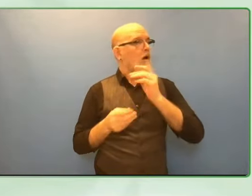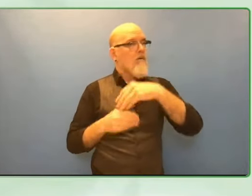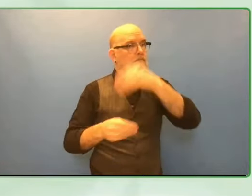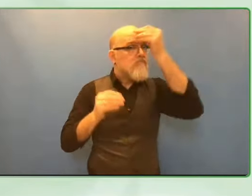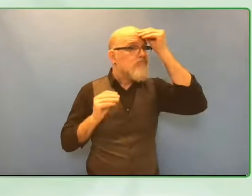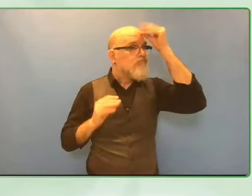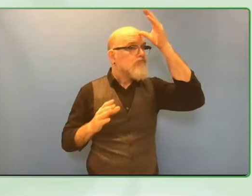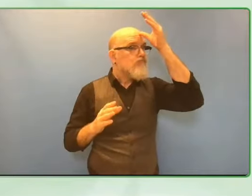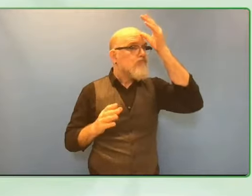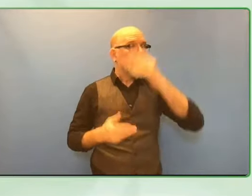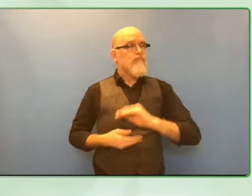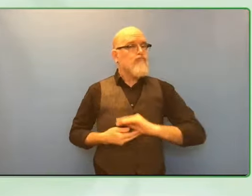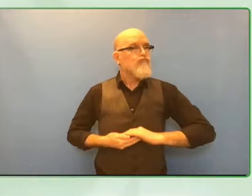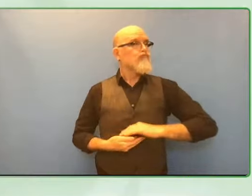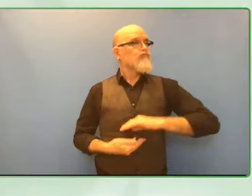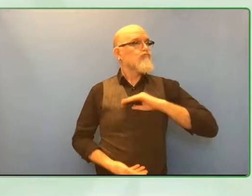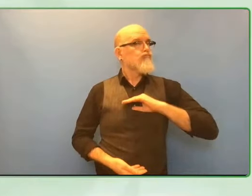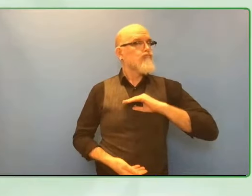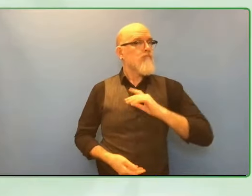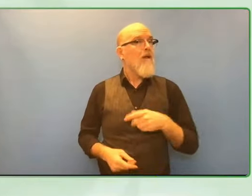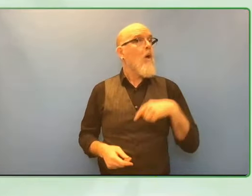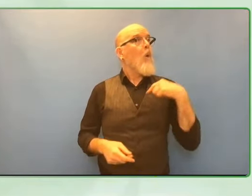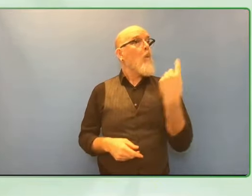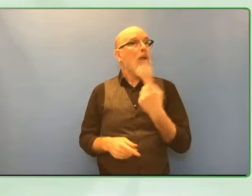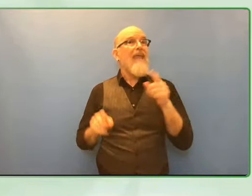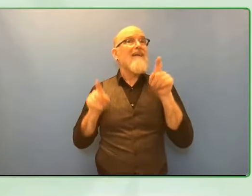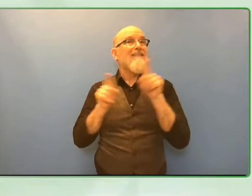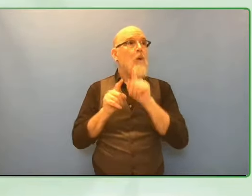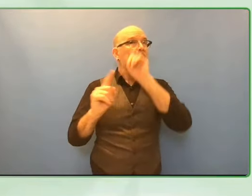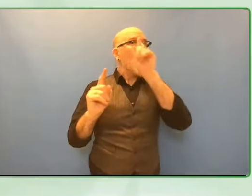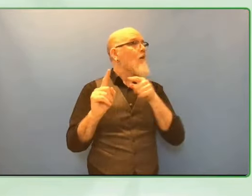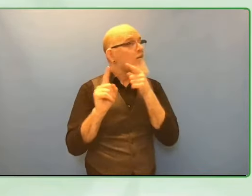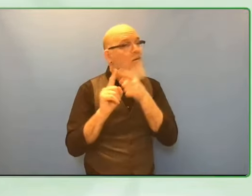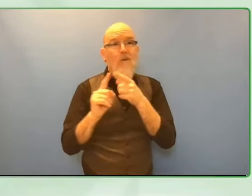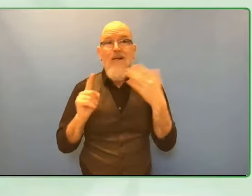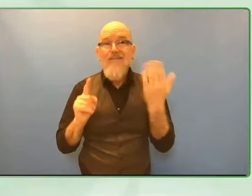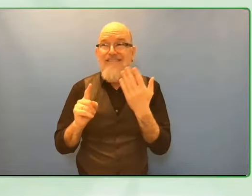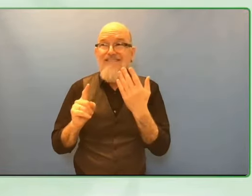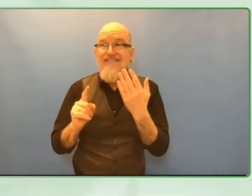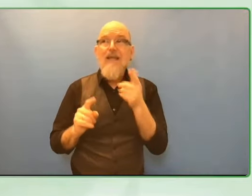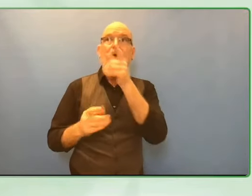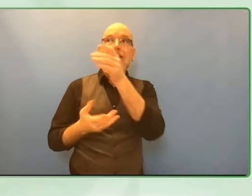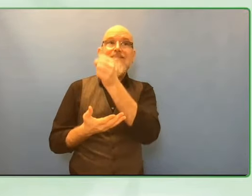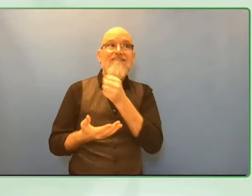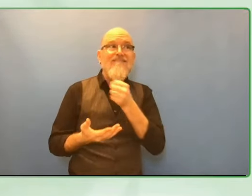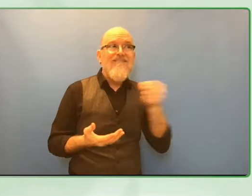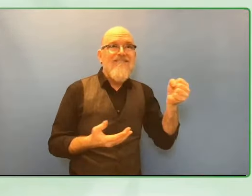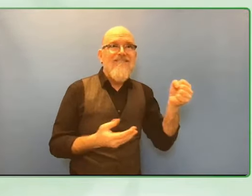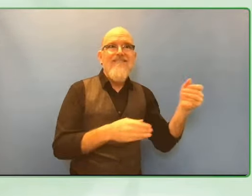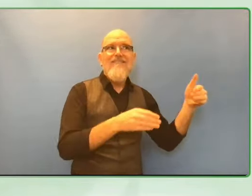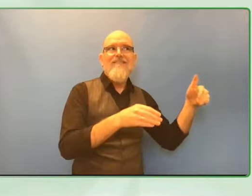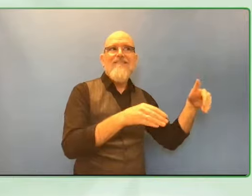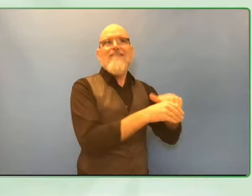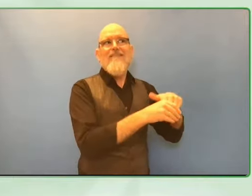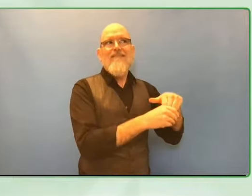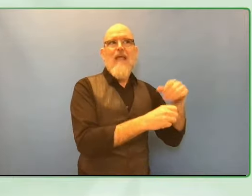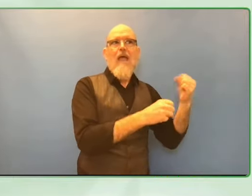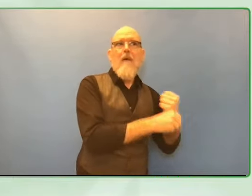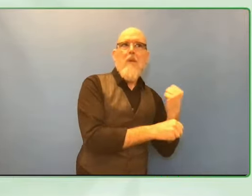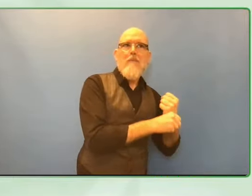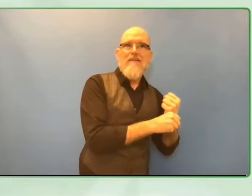rate among people with disabilities. And it's, I know I say it again, but I think it's really important to emphasize that